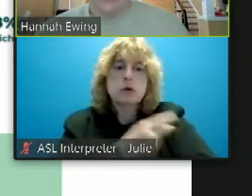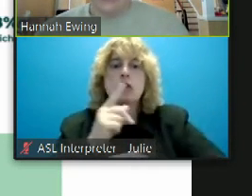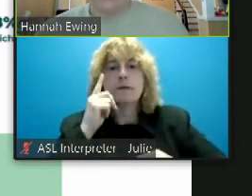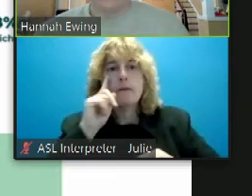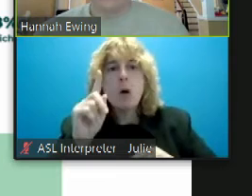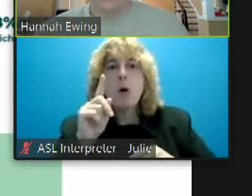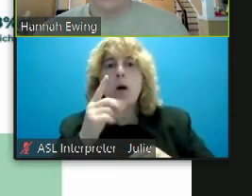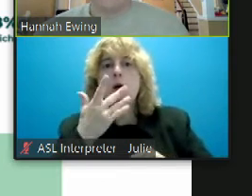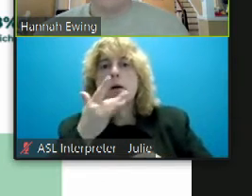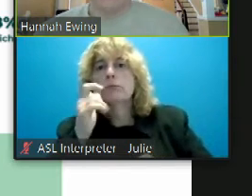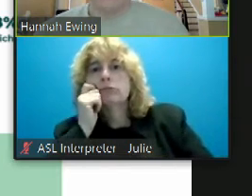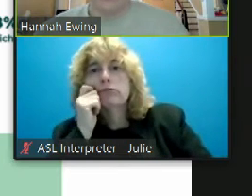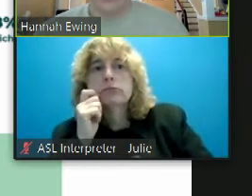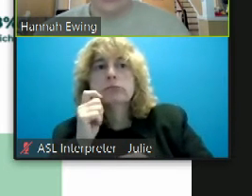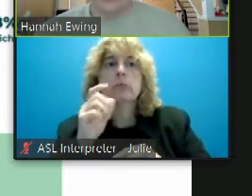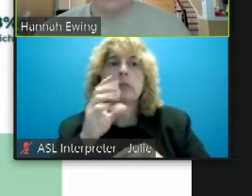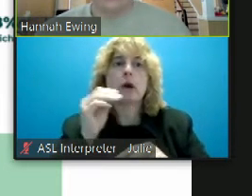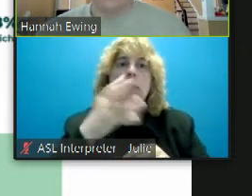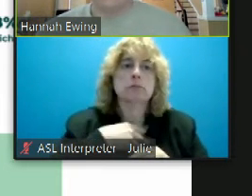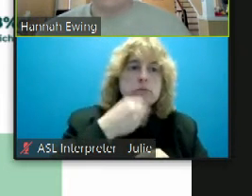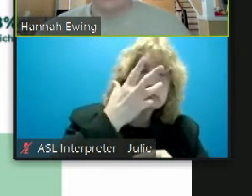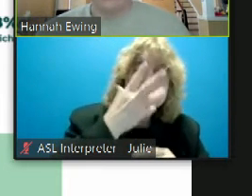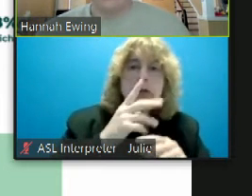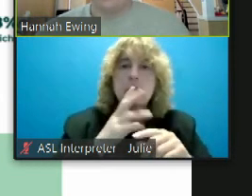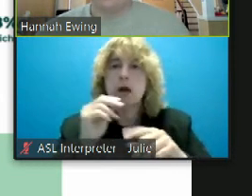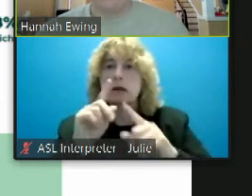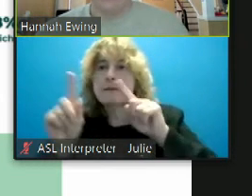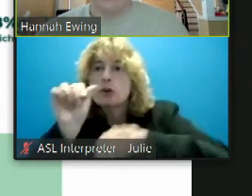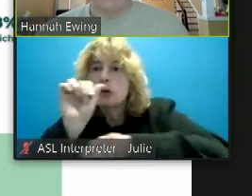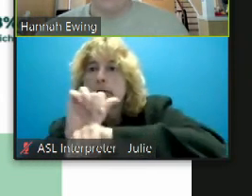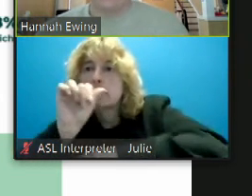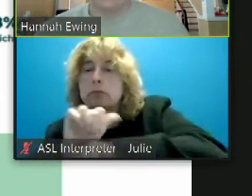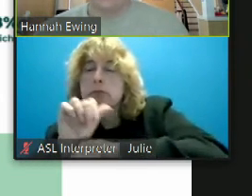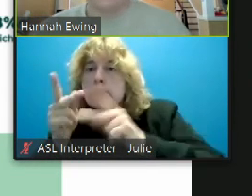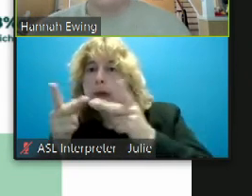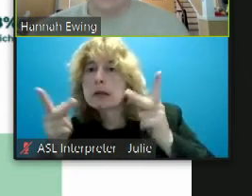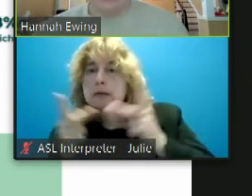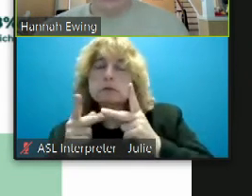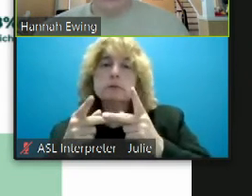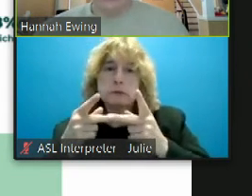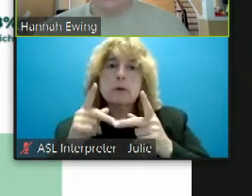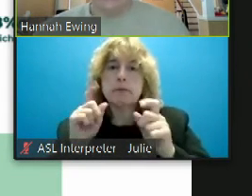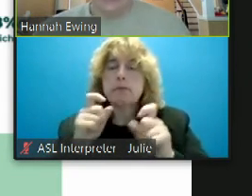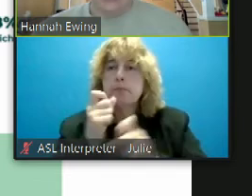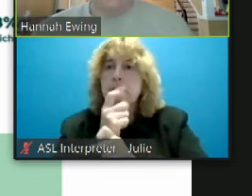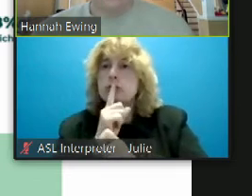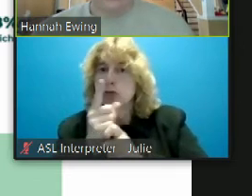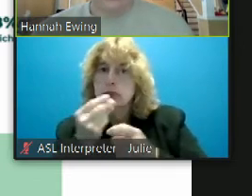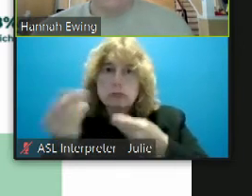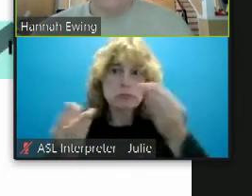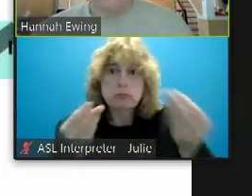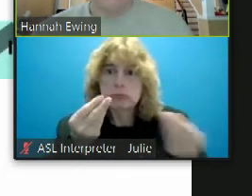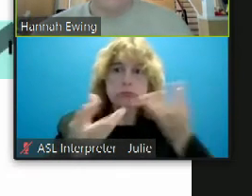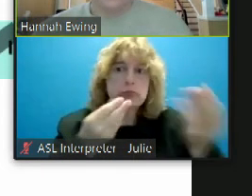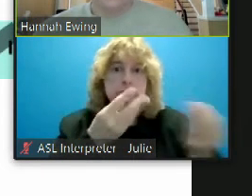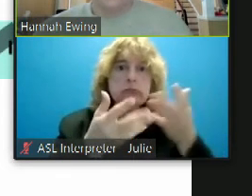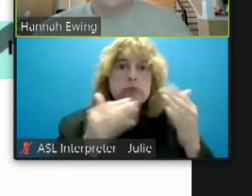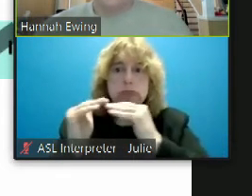breakdown as well as the different employment sectors to make sure that we are giving the vaccine equitably to the City of Detroit.